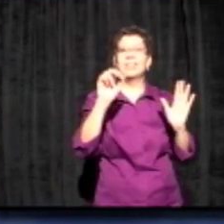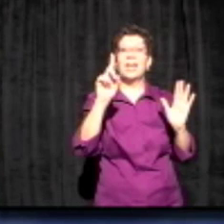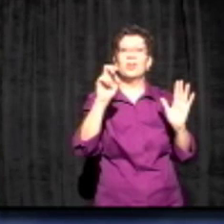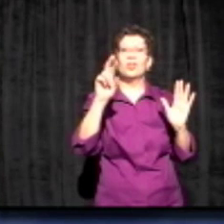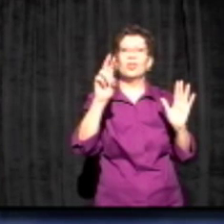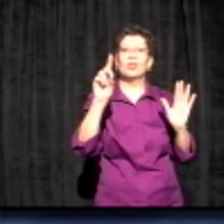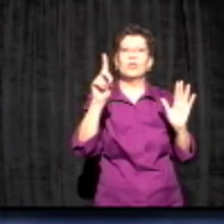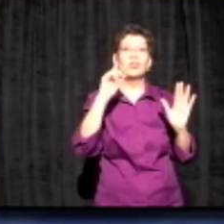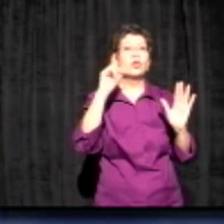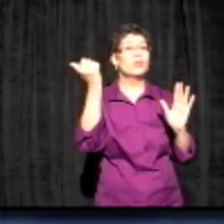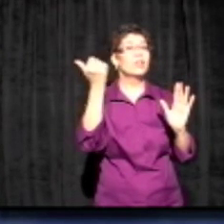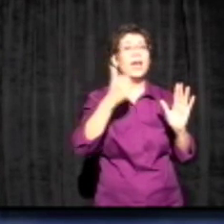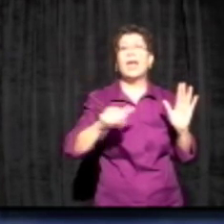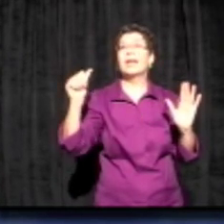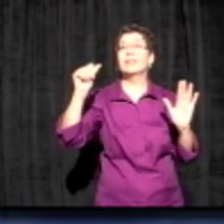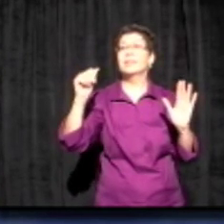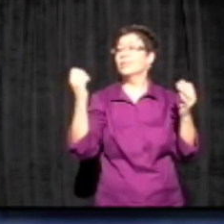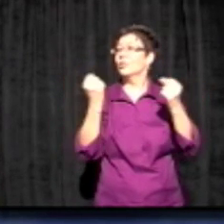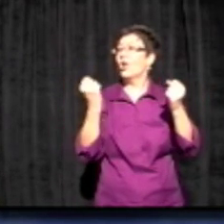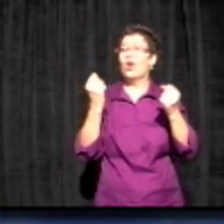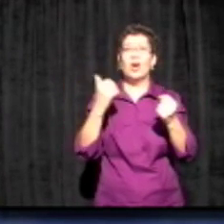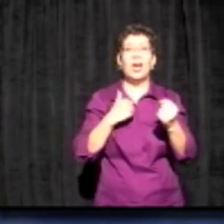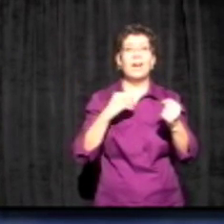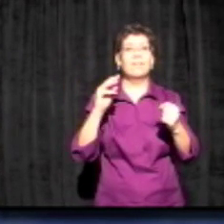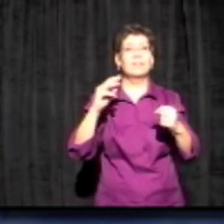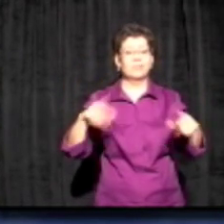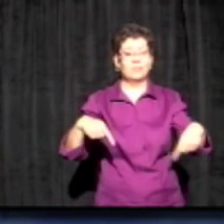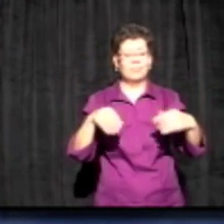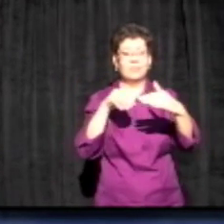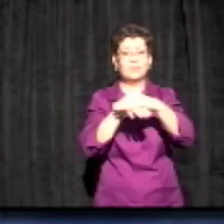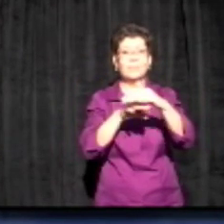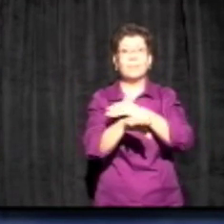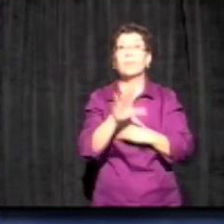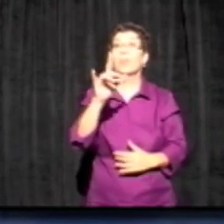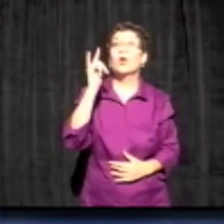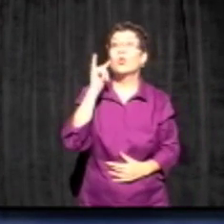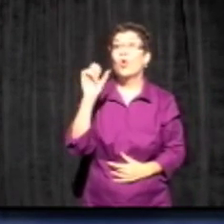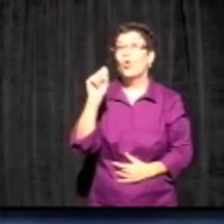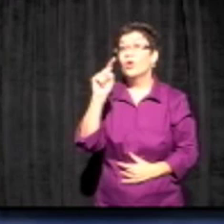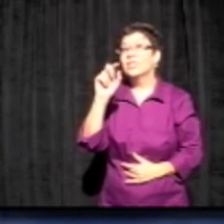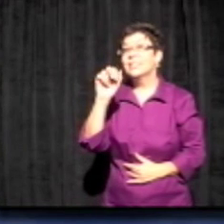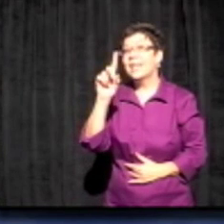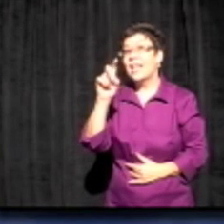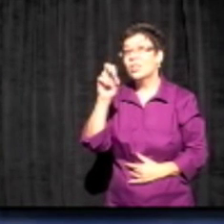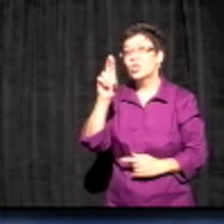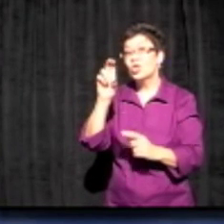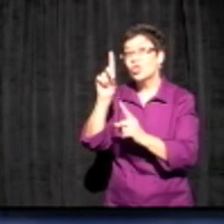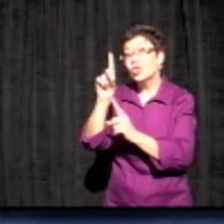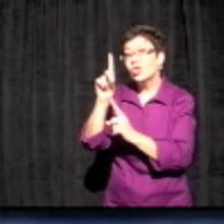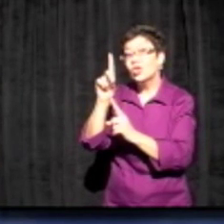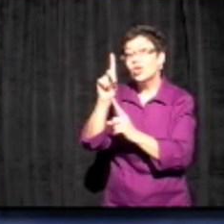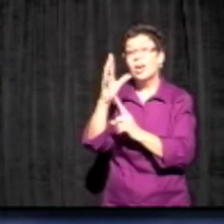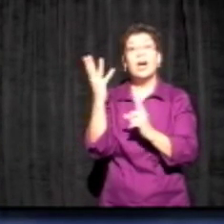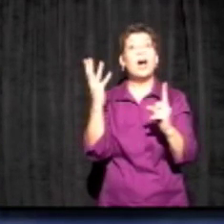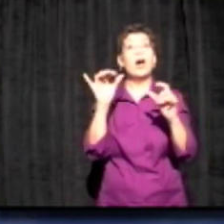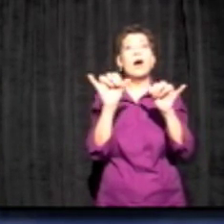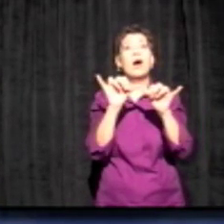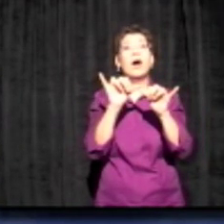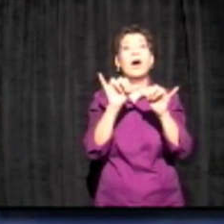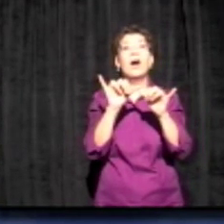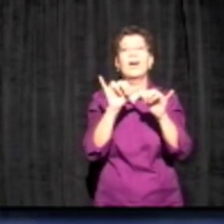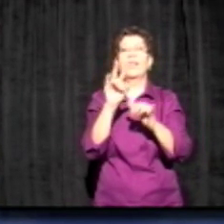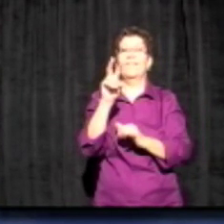vehicles. And speaking of gold standards, value is a key ingredient, and the MV-1 is